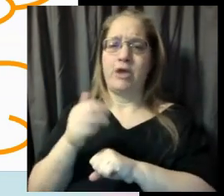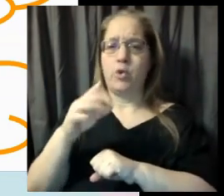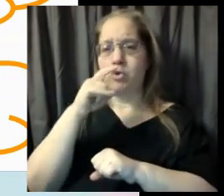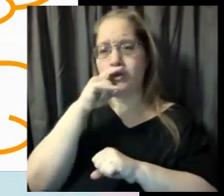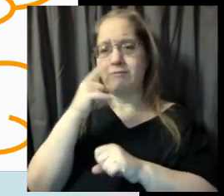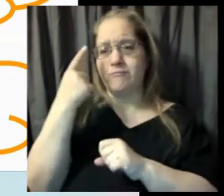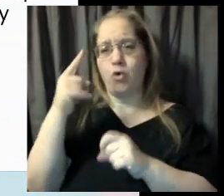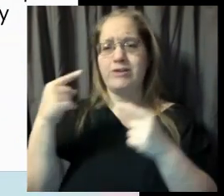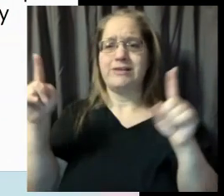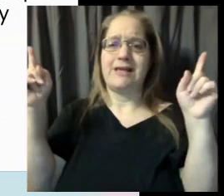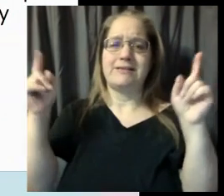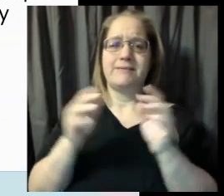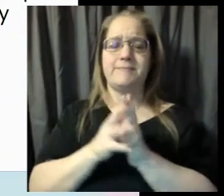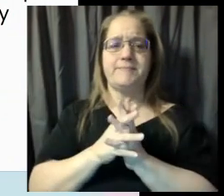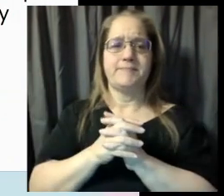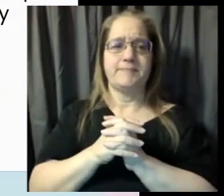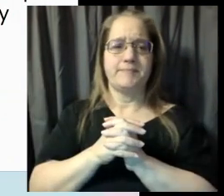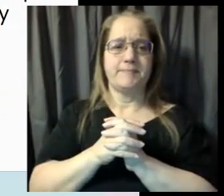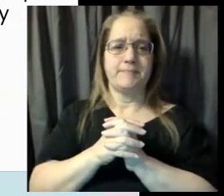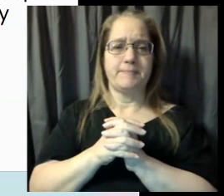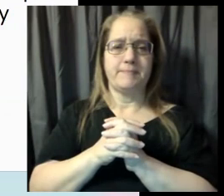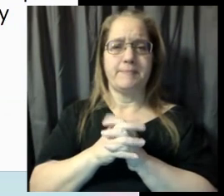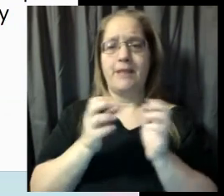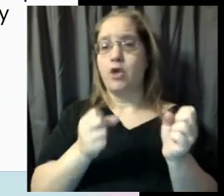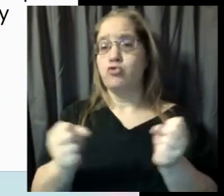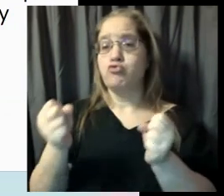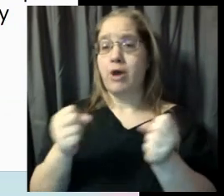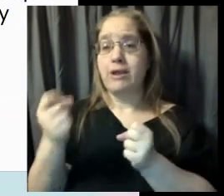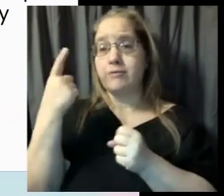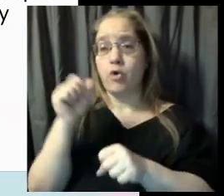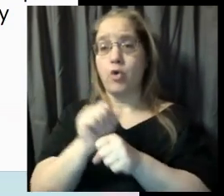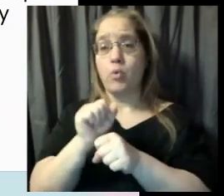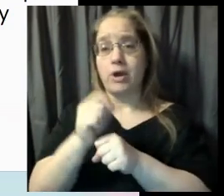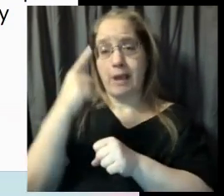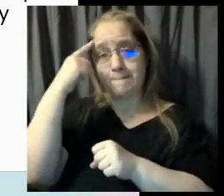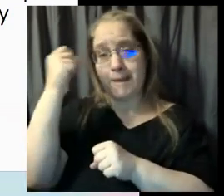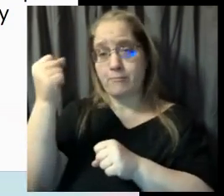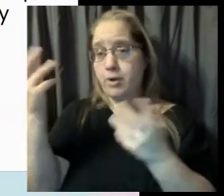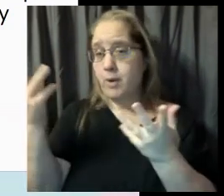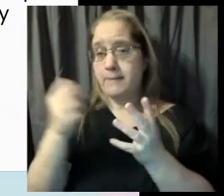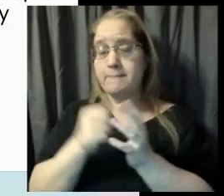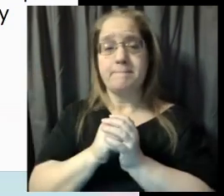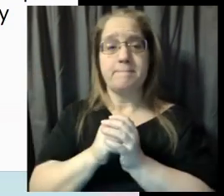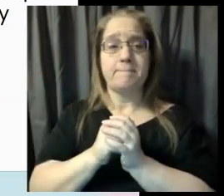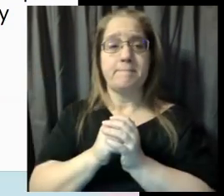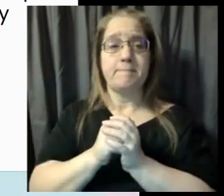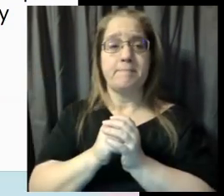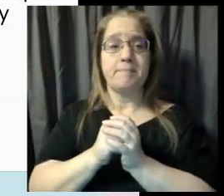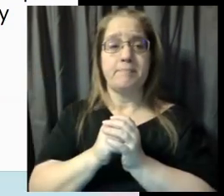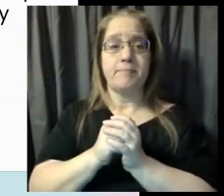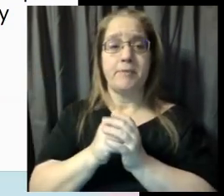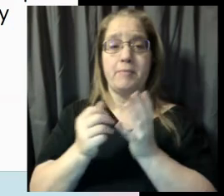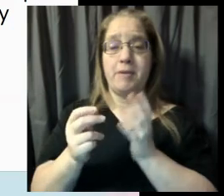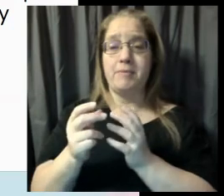success. So some strategies for working memory. One strategy you might use could be a